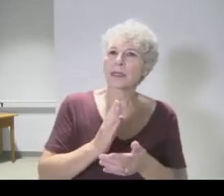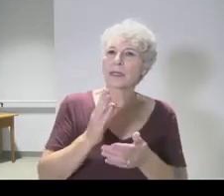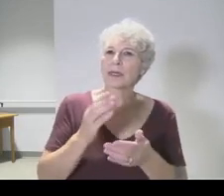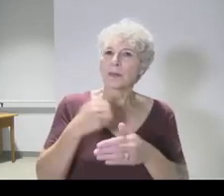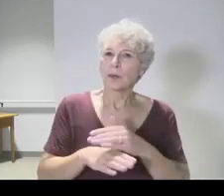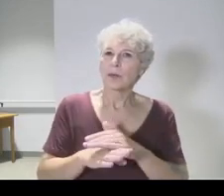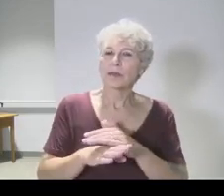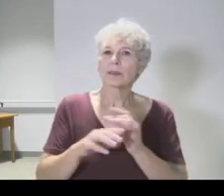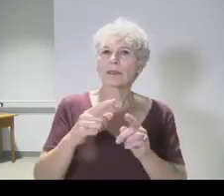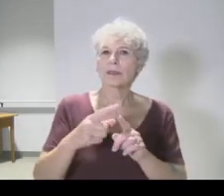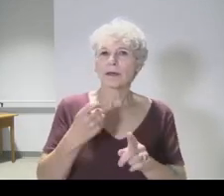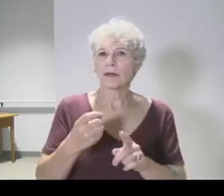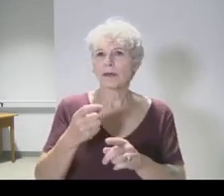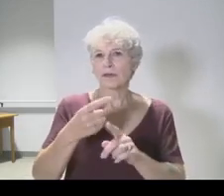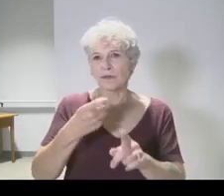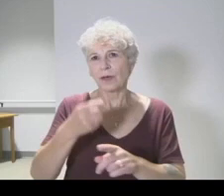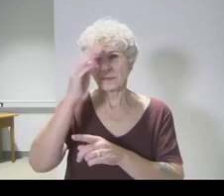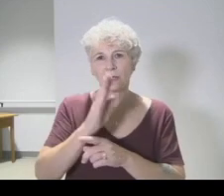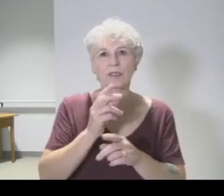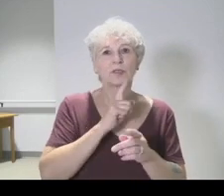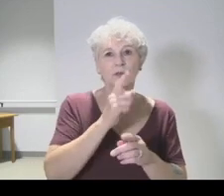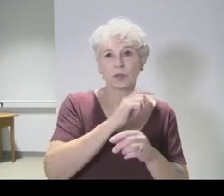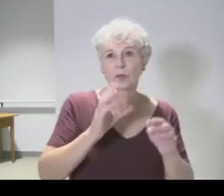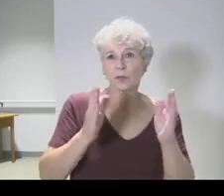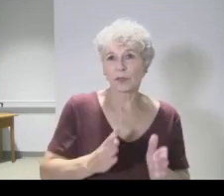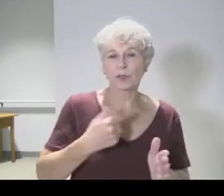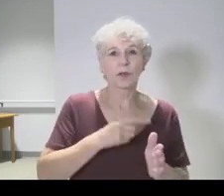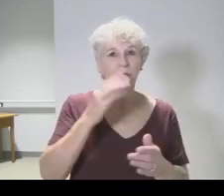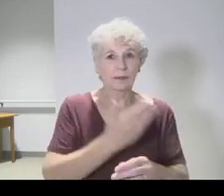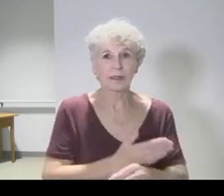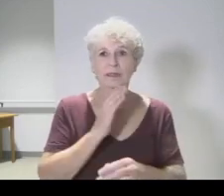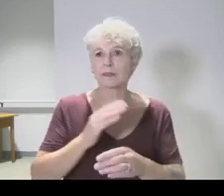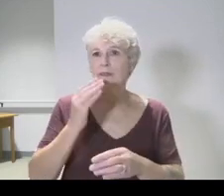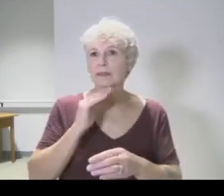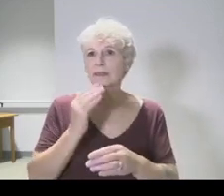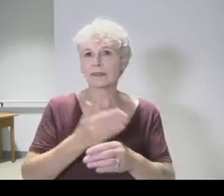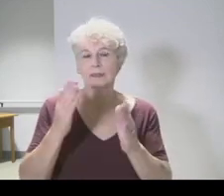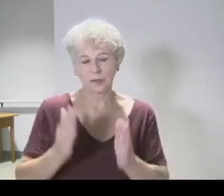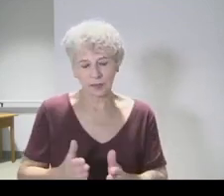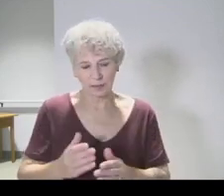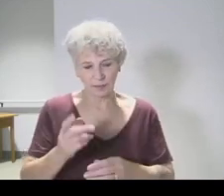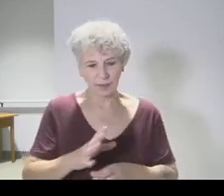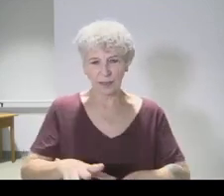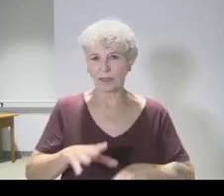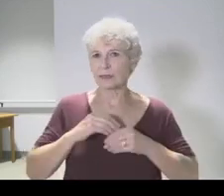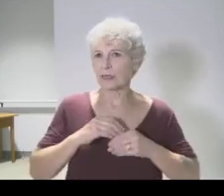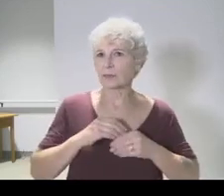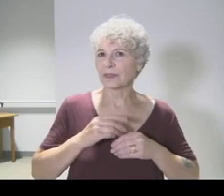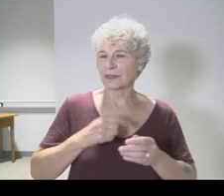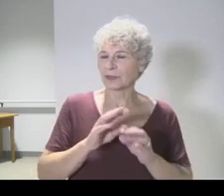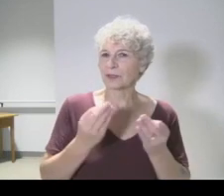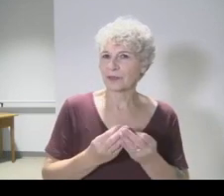of God. As true Christians, we're sons and daughters of God, adopted into God's family through the